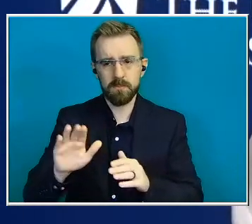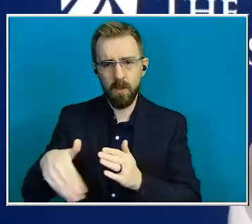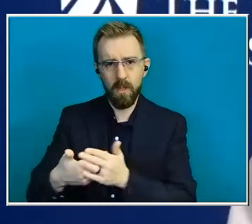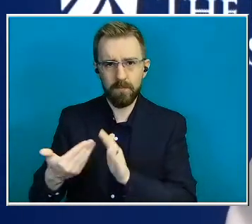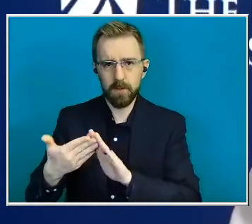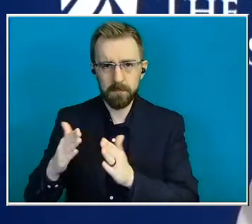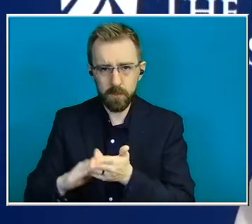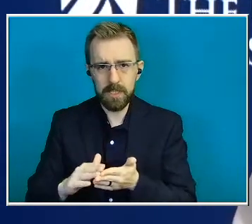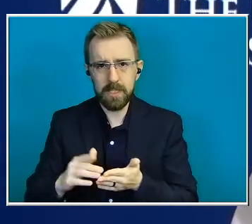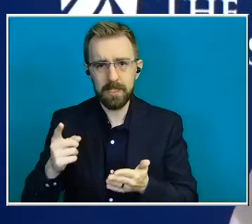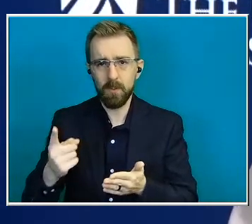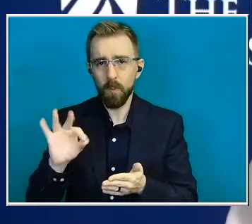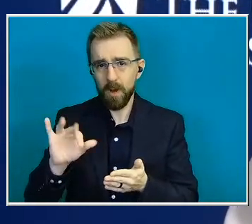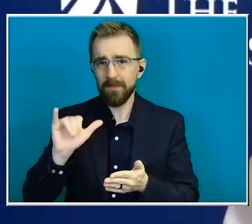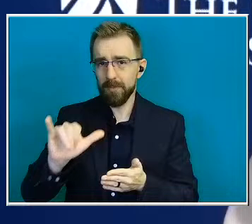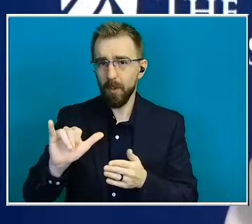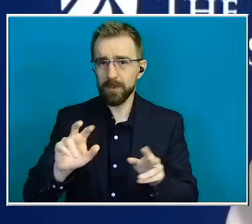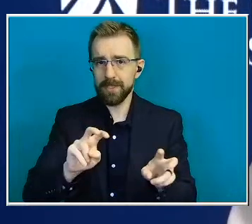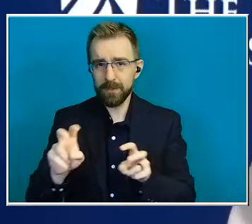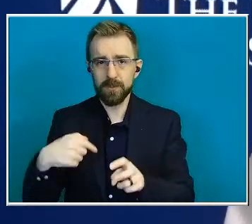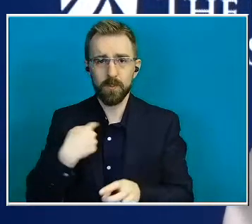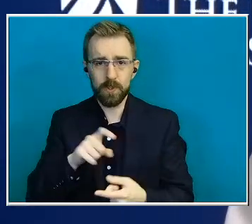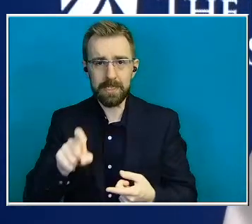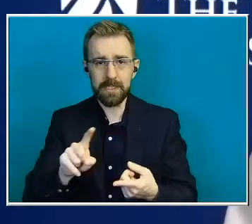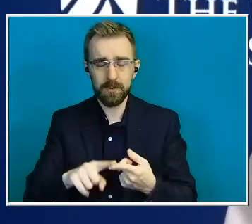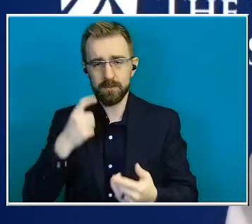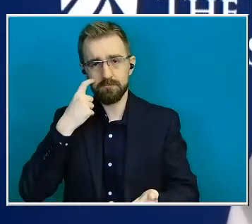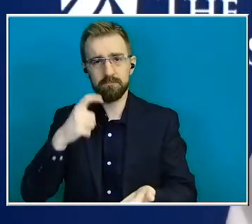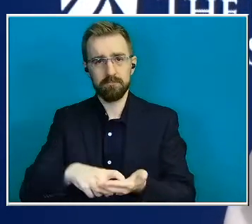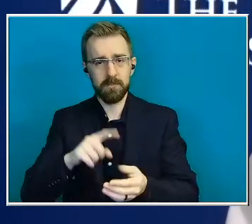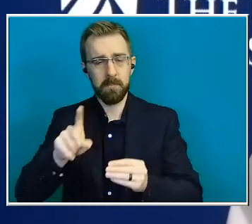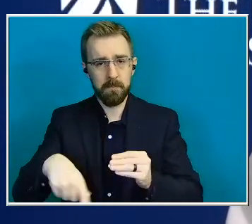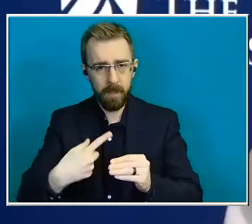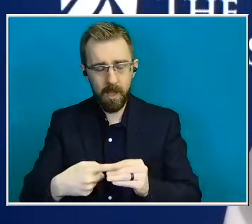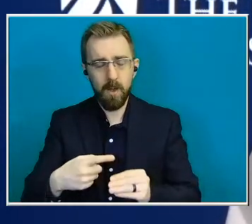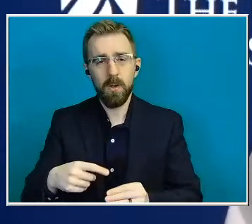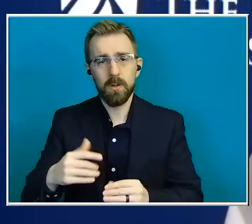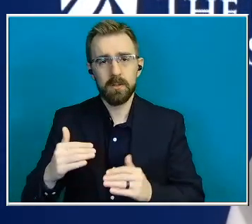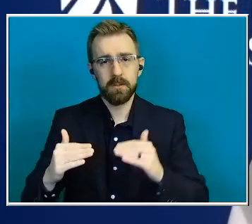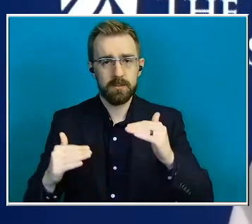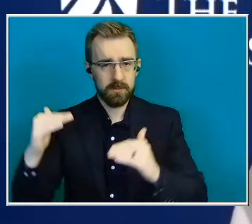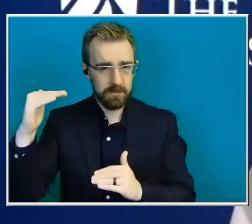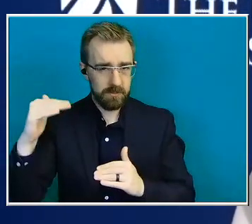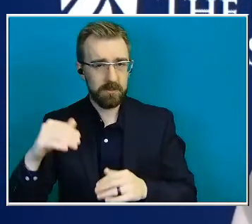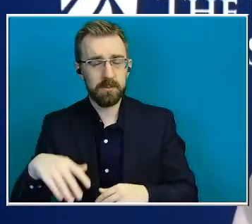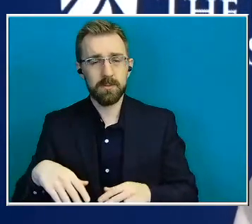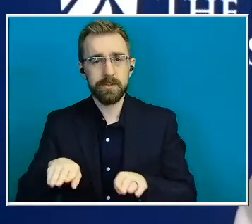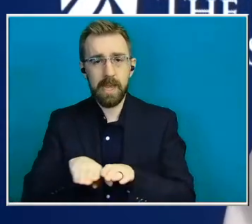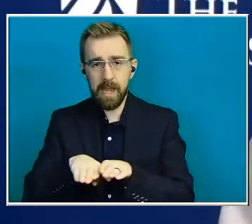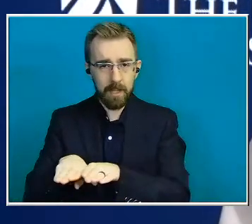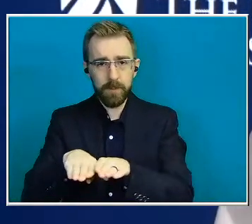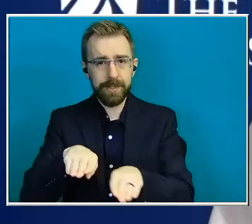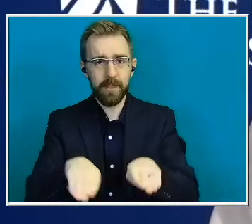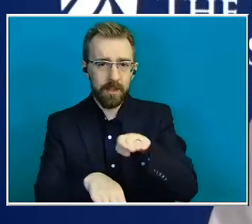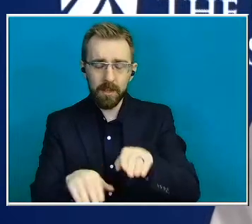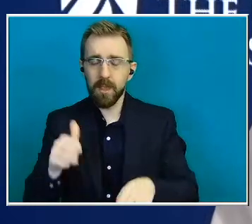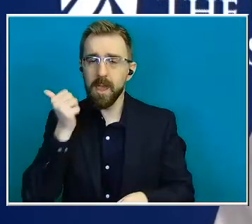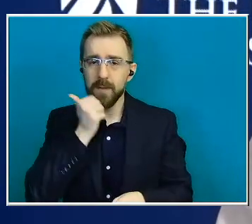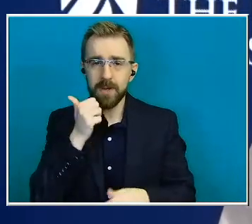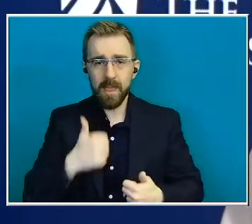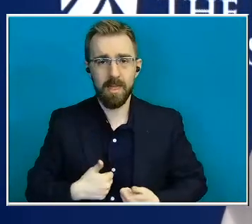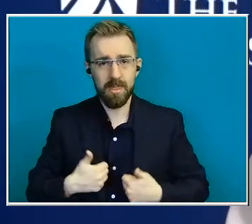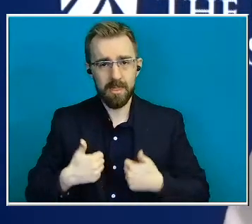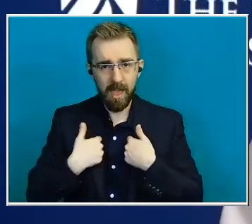those other issues that we need to recognize about the disparities in the inequity in people's everyday lives, and we need to work